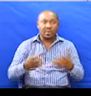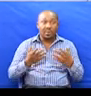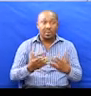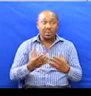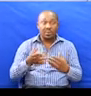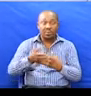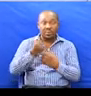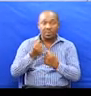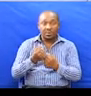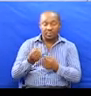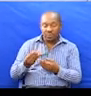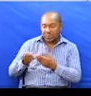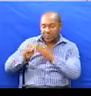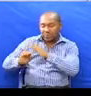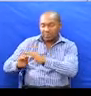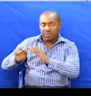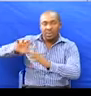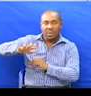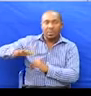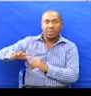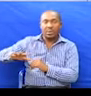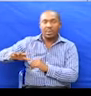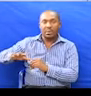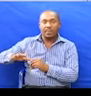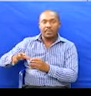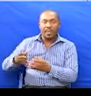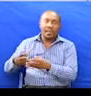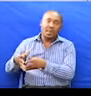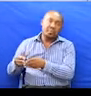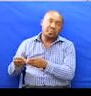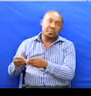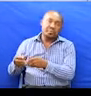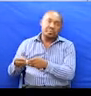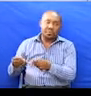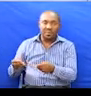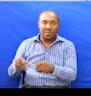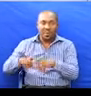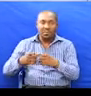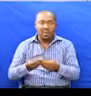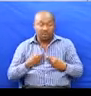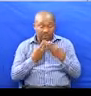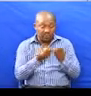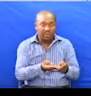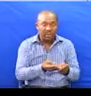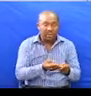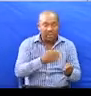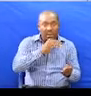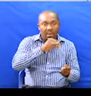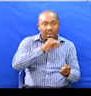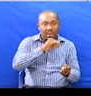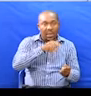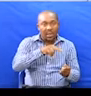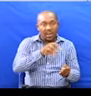That is, they are soluble. But if you take it and put into organic solvent, they cannot what? Dissolve. That's